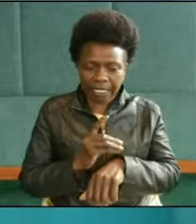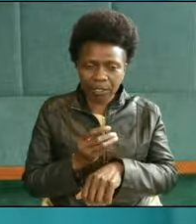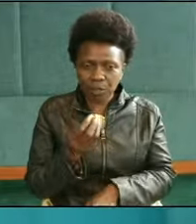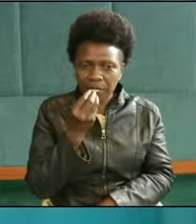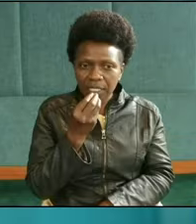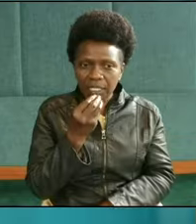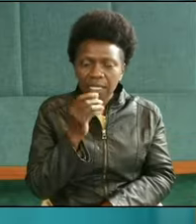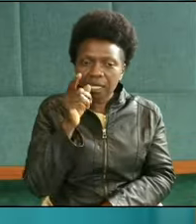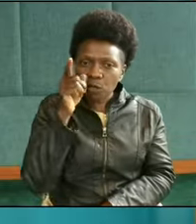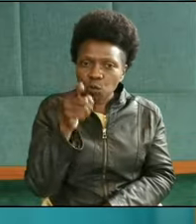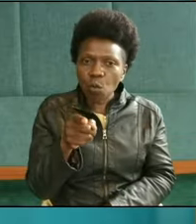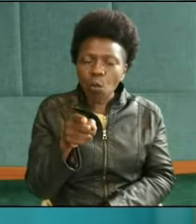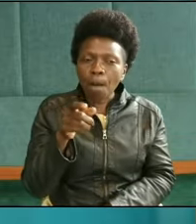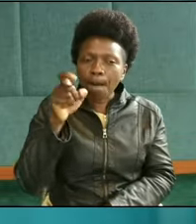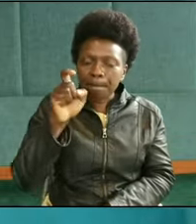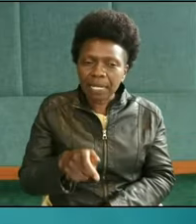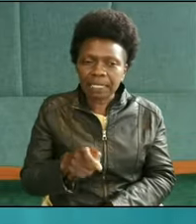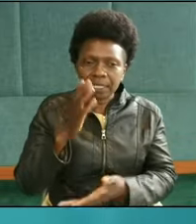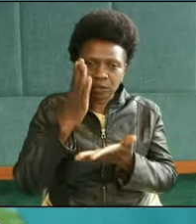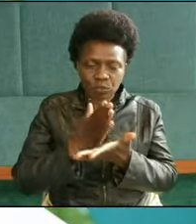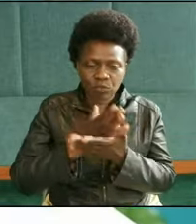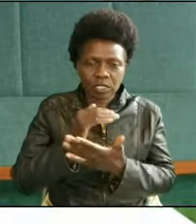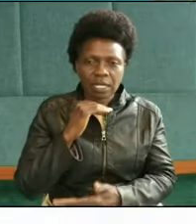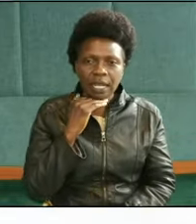shalt surely die.